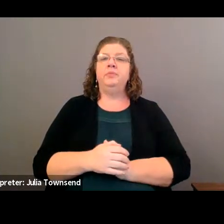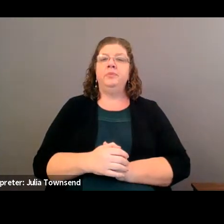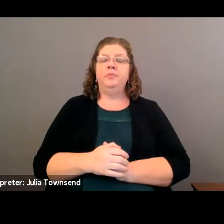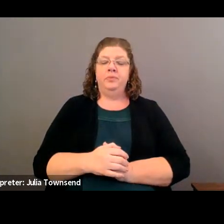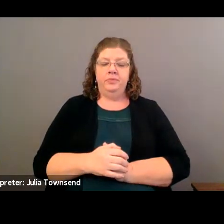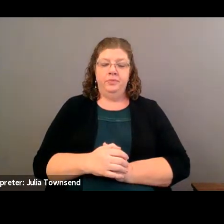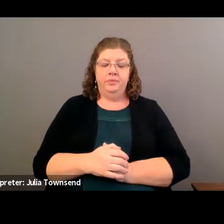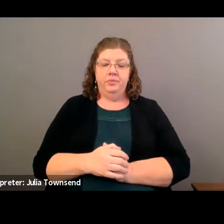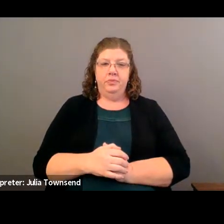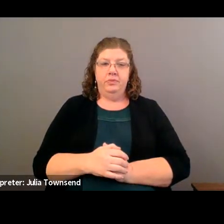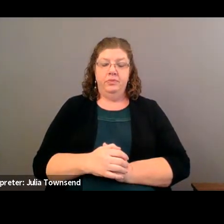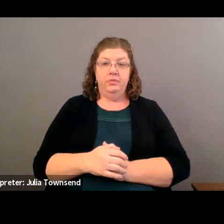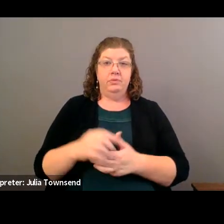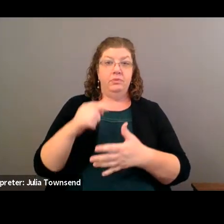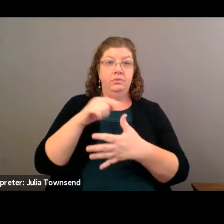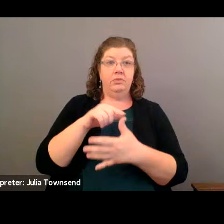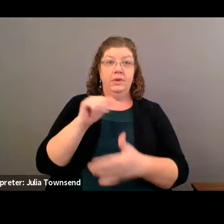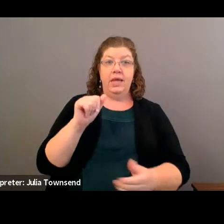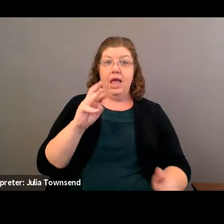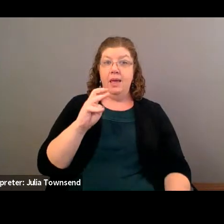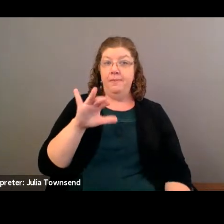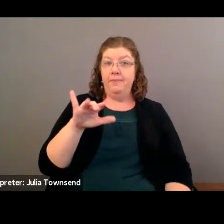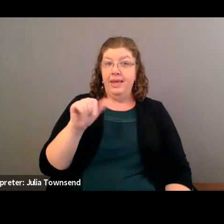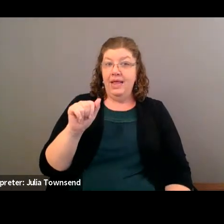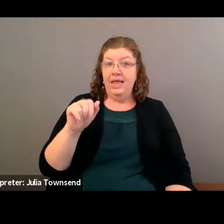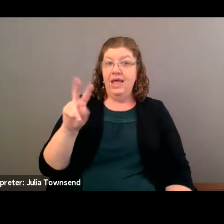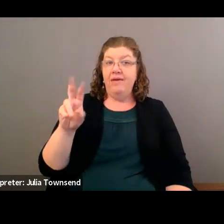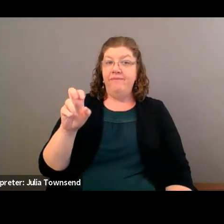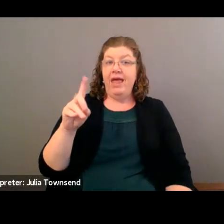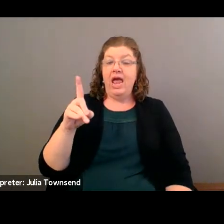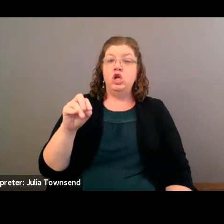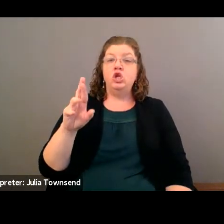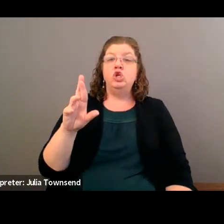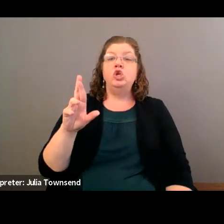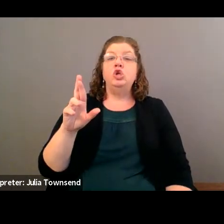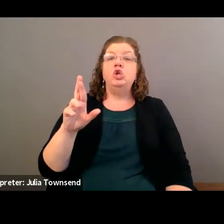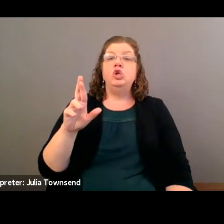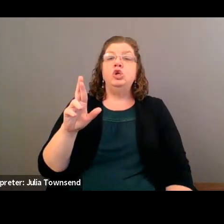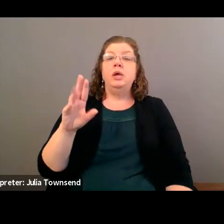I'll go with Amelia Vandermay.